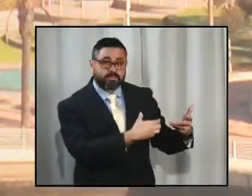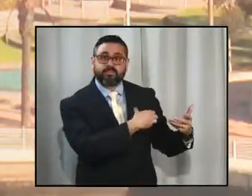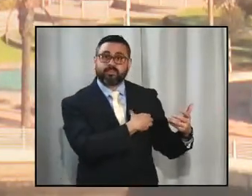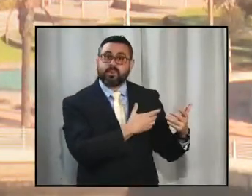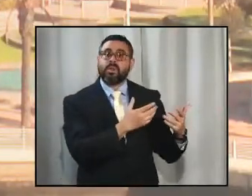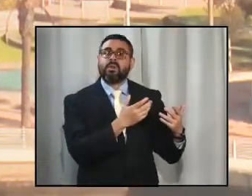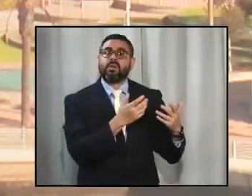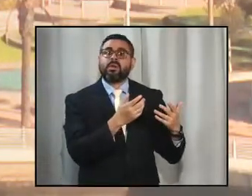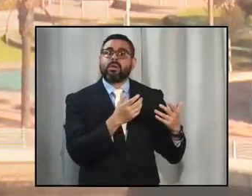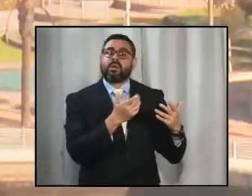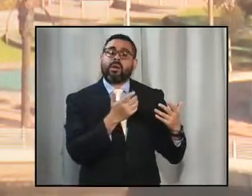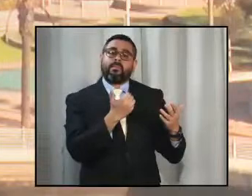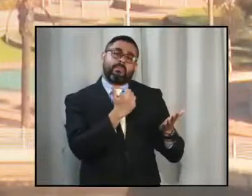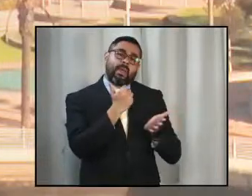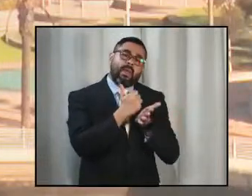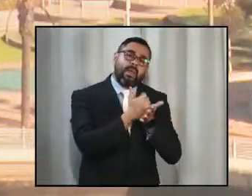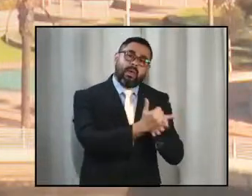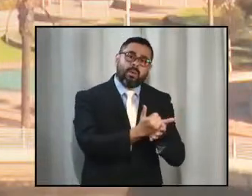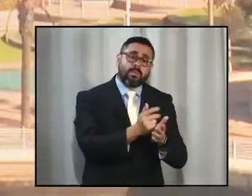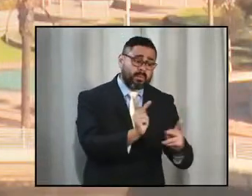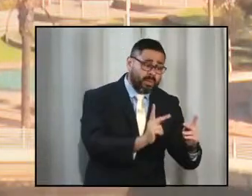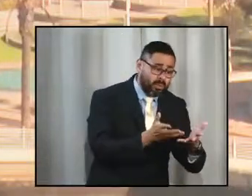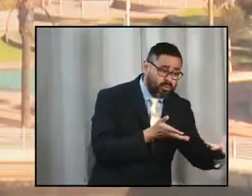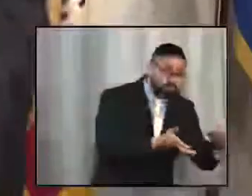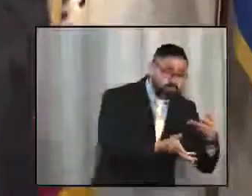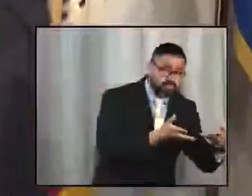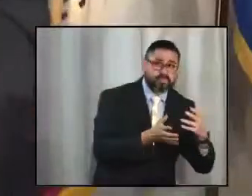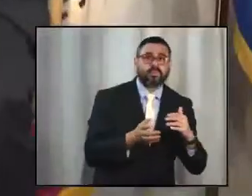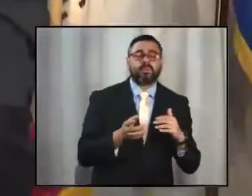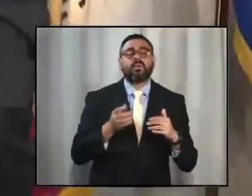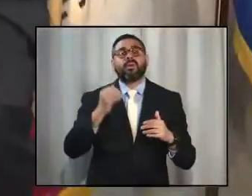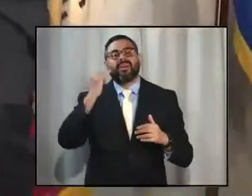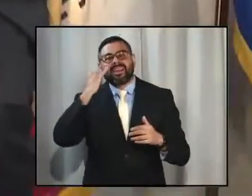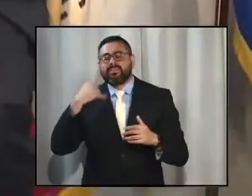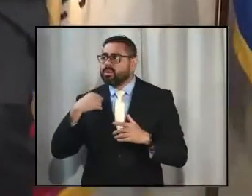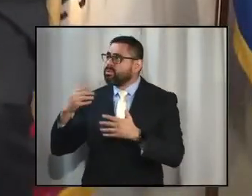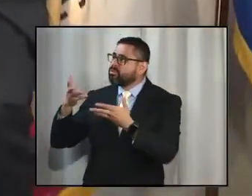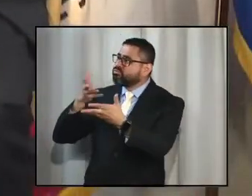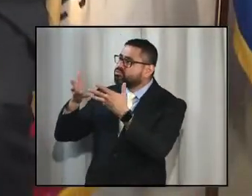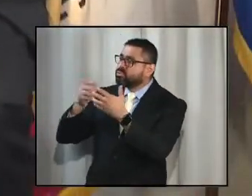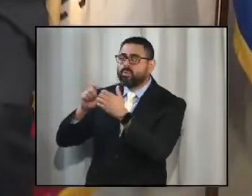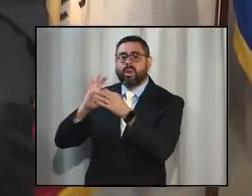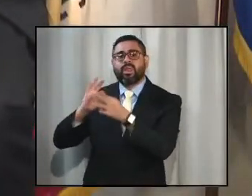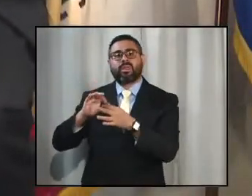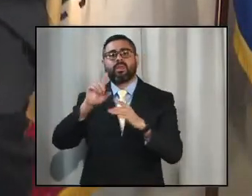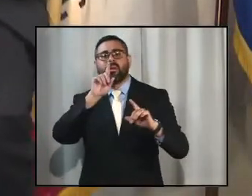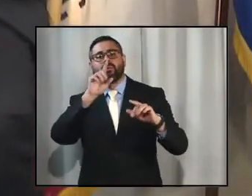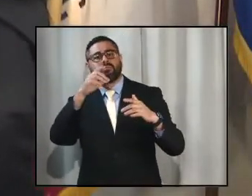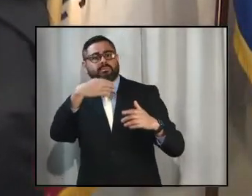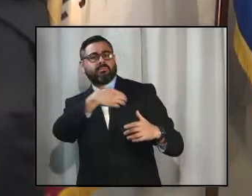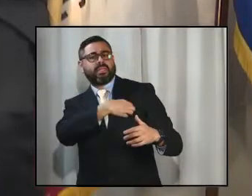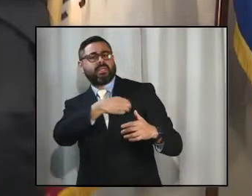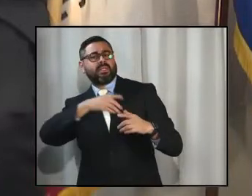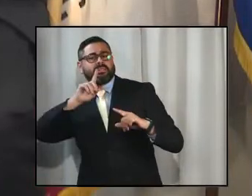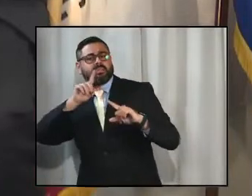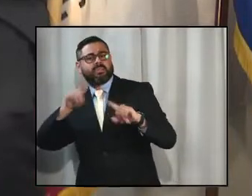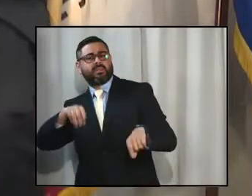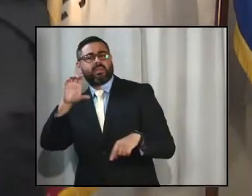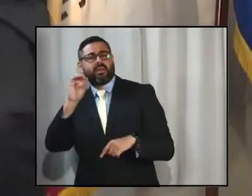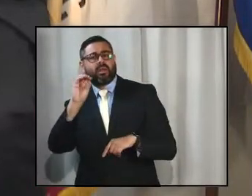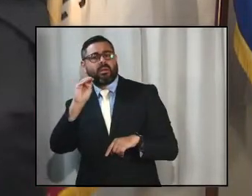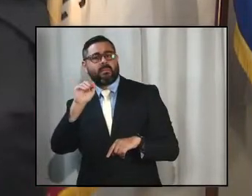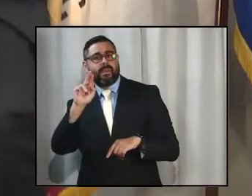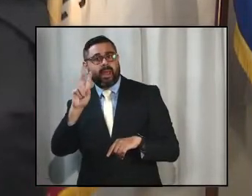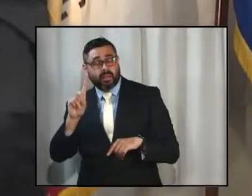forum or emailing the patrol resource officer, sharing issues or chronic problems, we can address them that way as well. But if it's a call